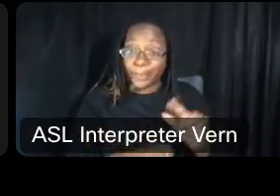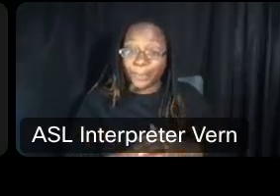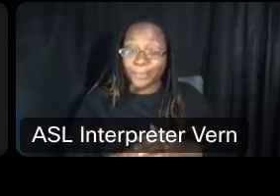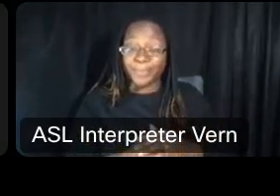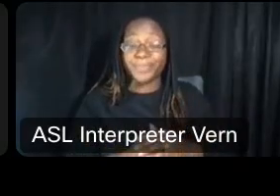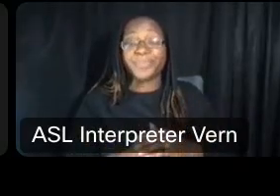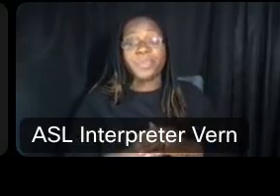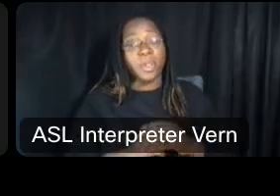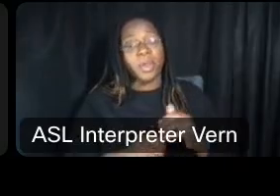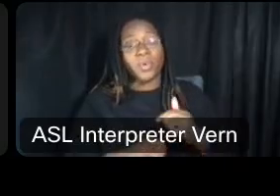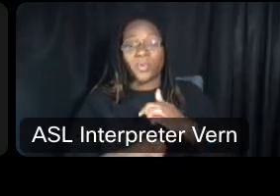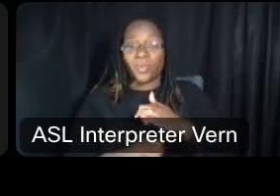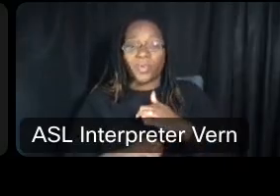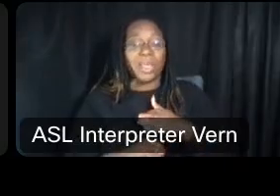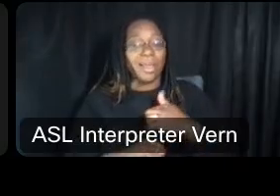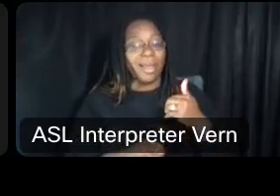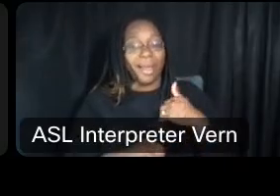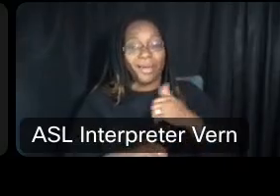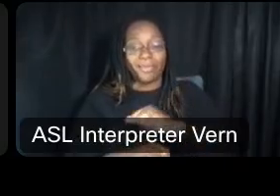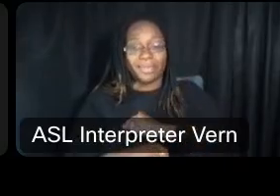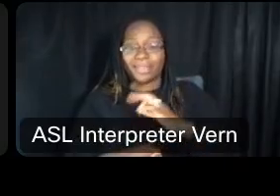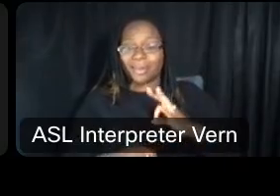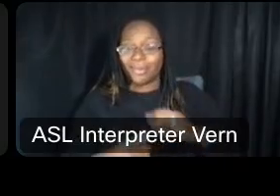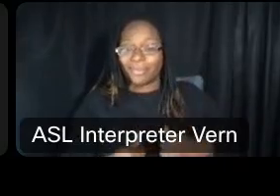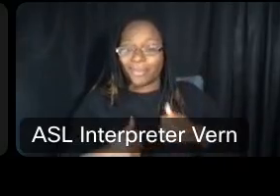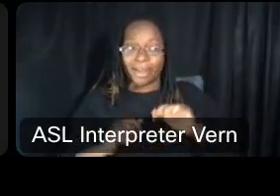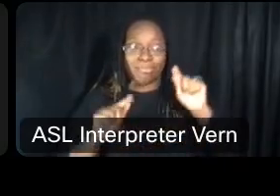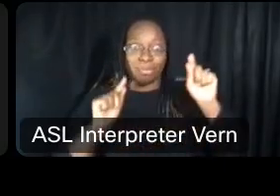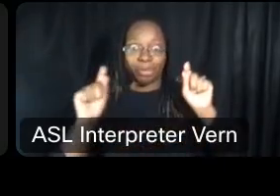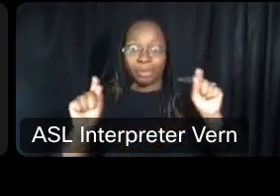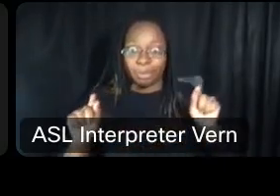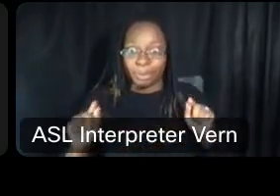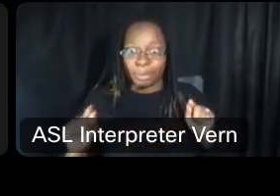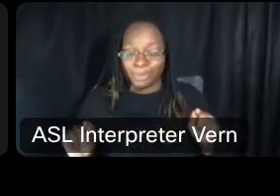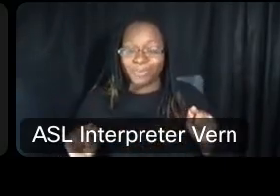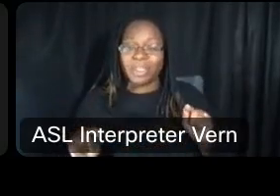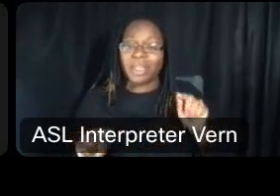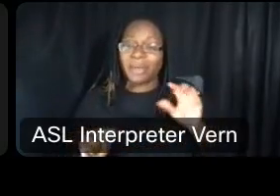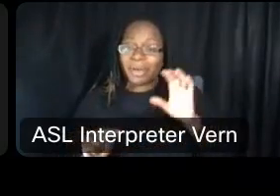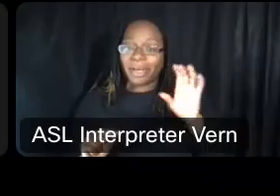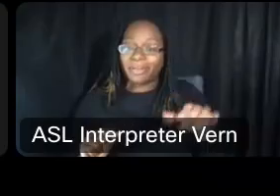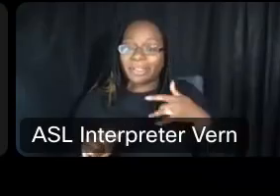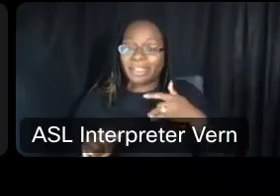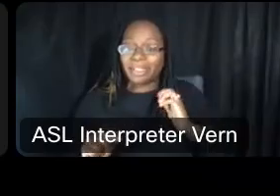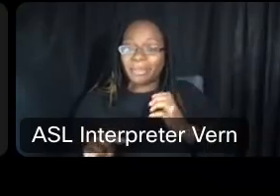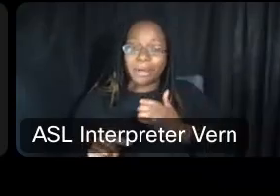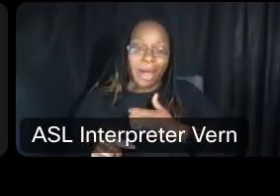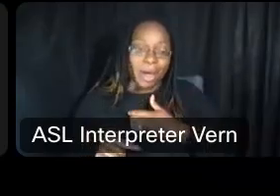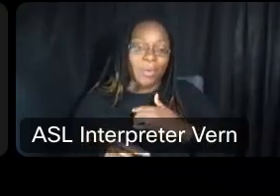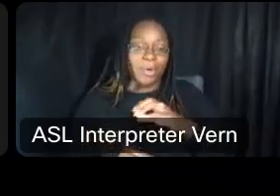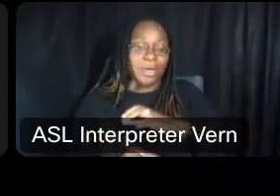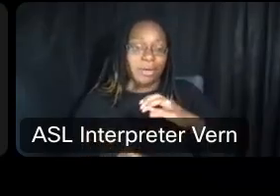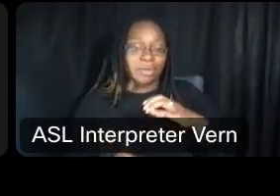although we have staff from all over. Chicago's the unceded homelands of the Council of the Three Fires, the Odawa,